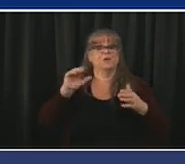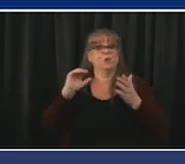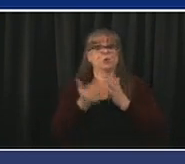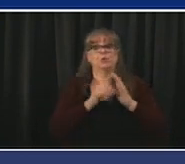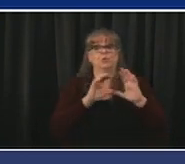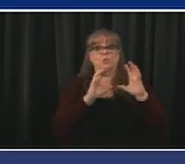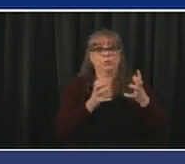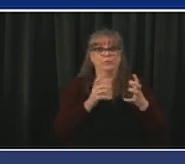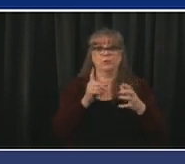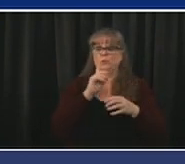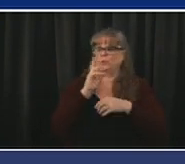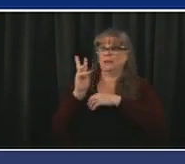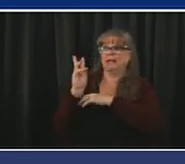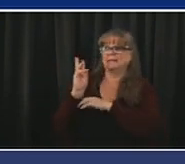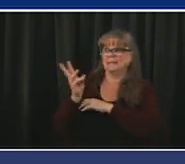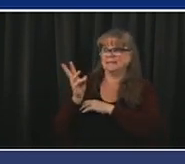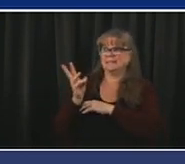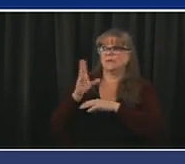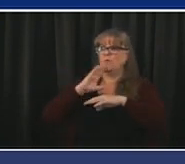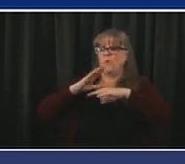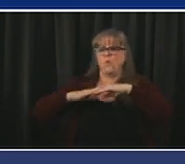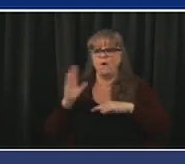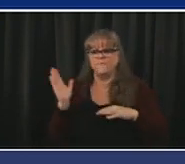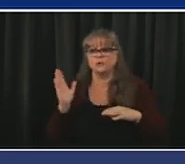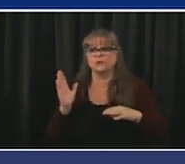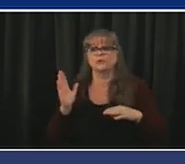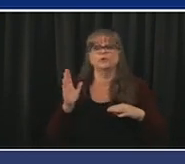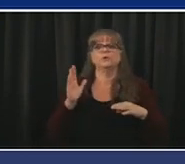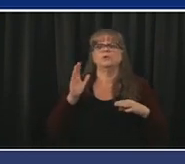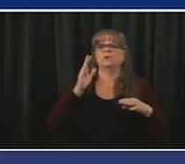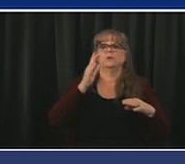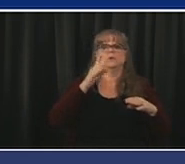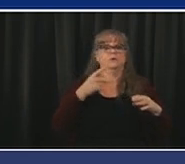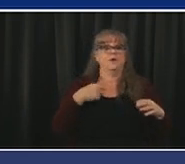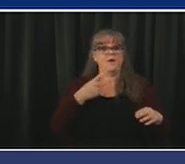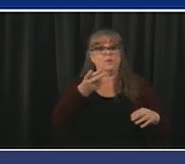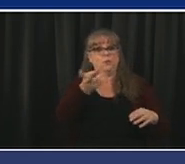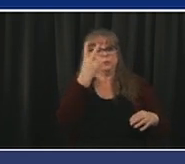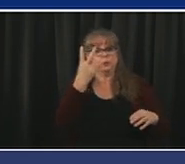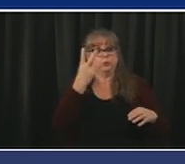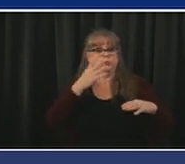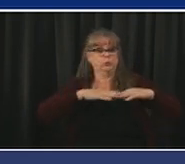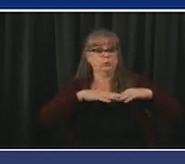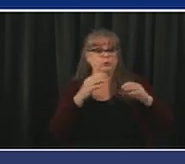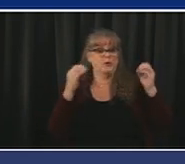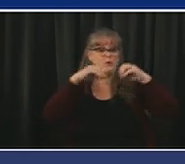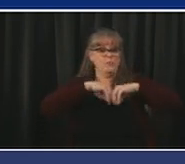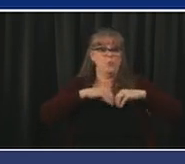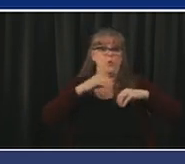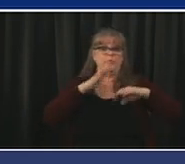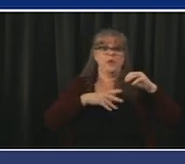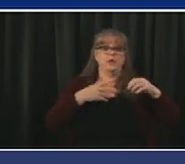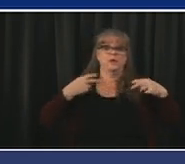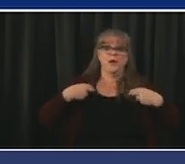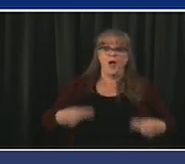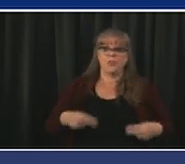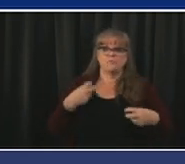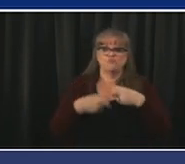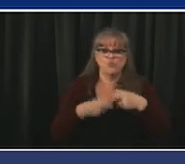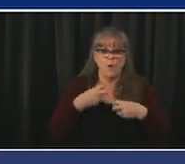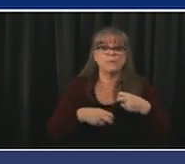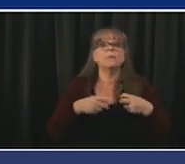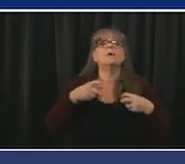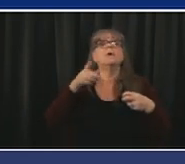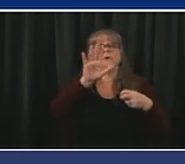restaurant, have a little bit of patience. Our providers are going to update their systems for next week. You'll have information on signing up.